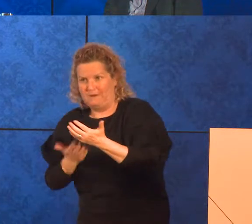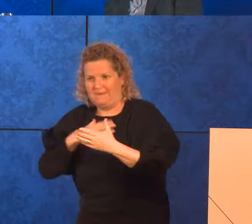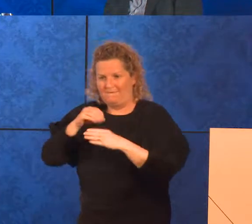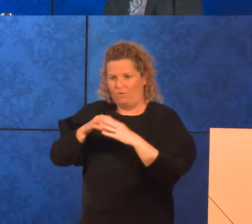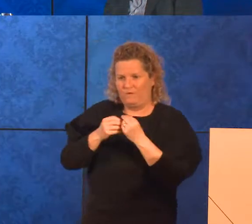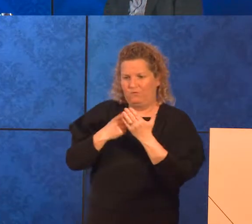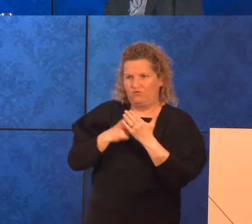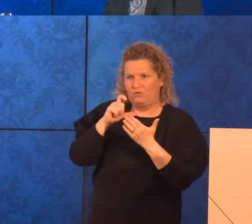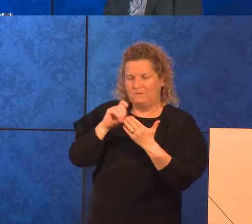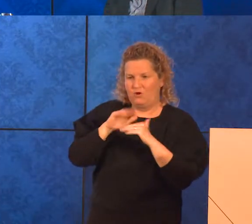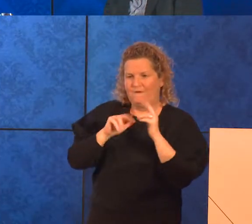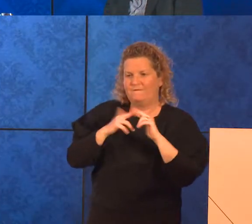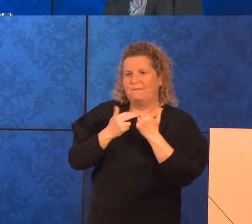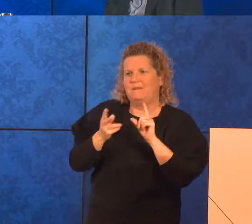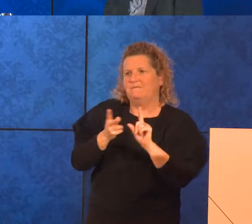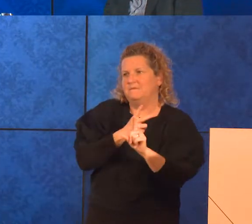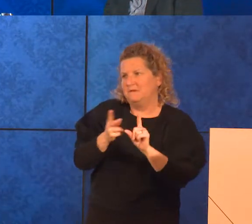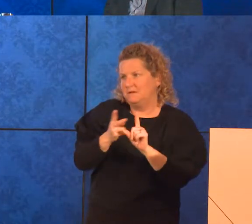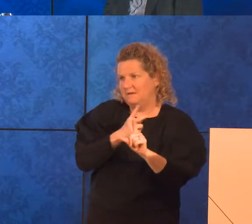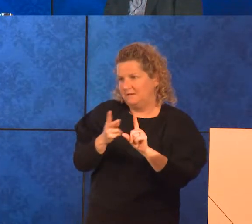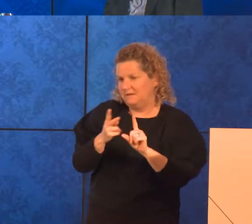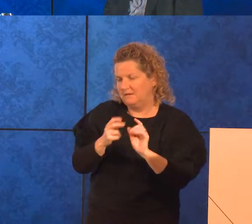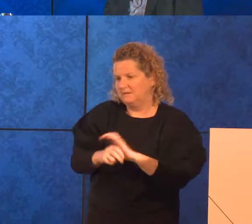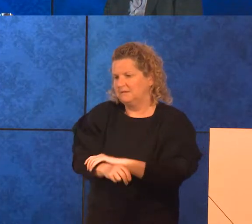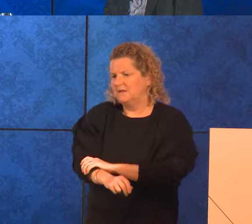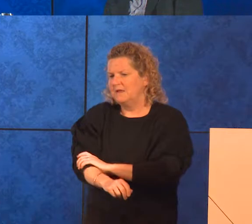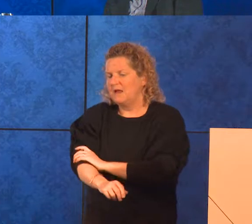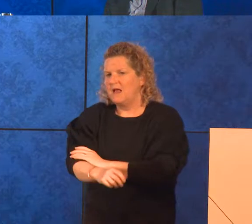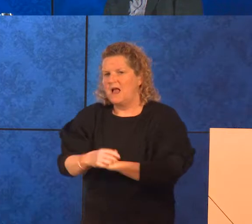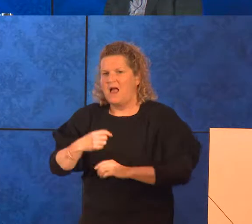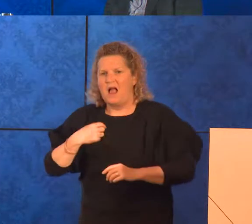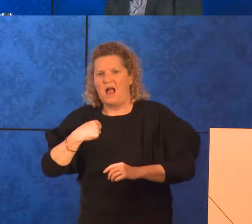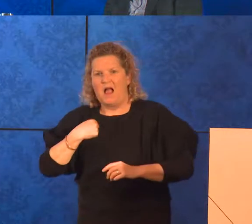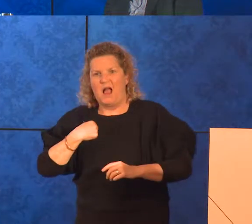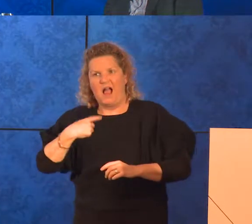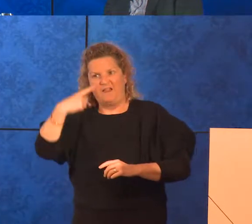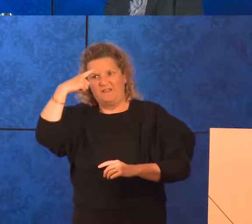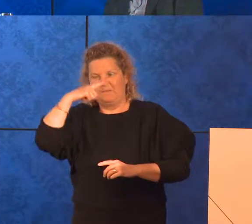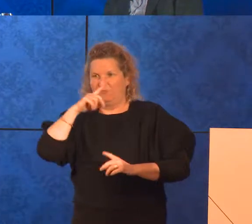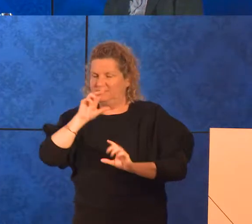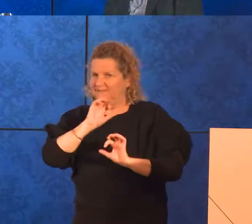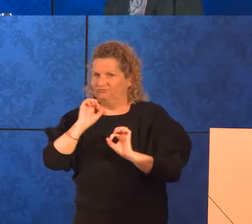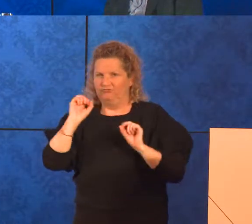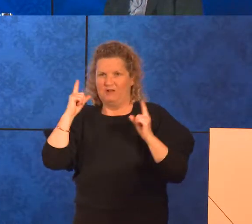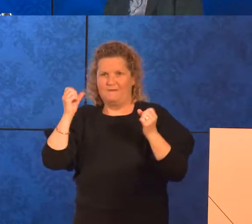with in family violence, I think people very much underestimated the power of storytelling.